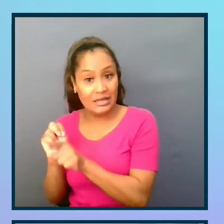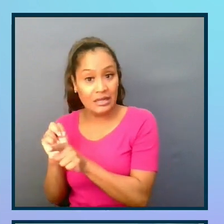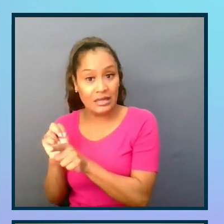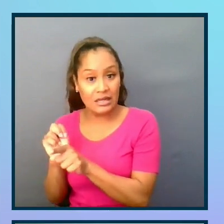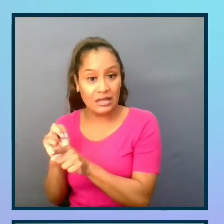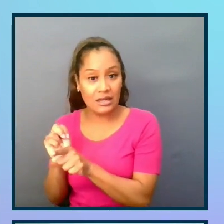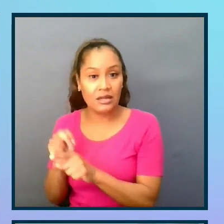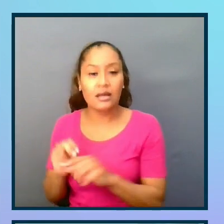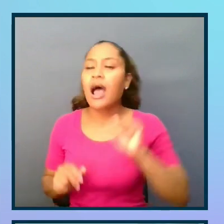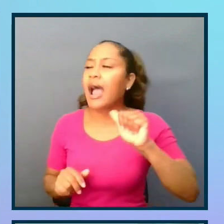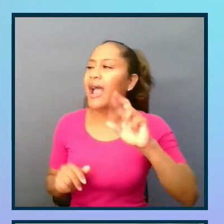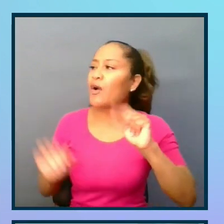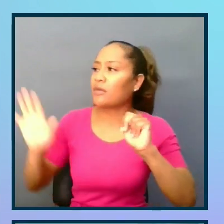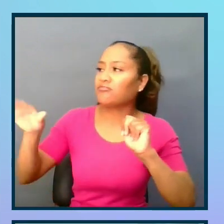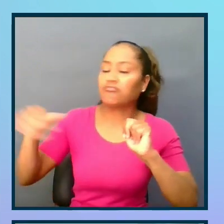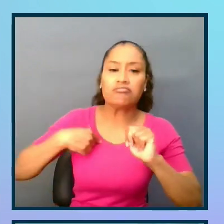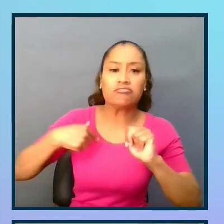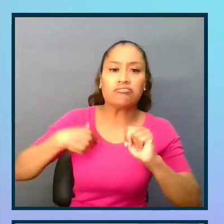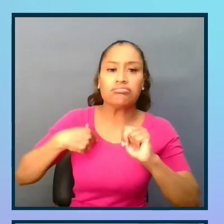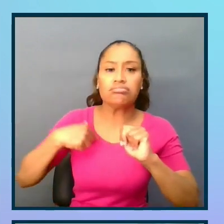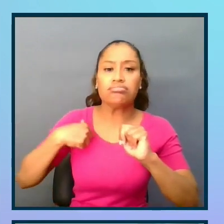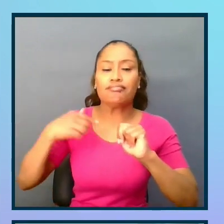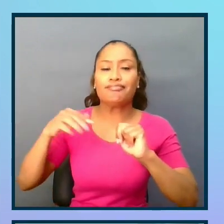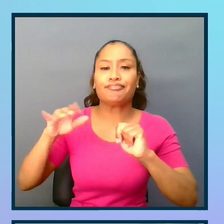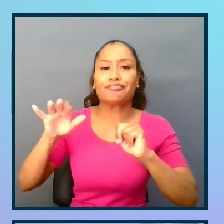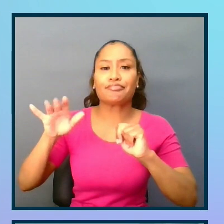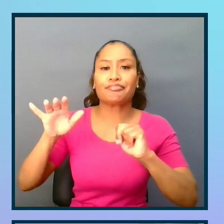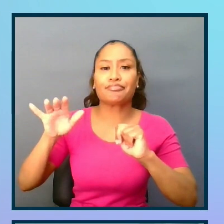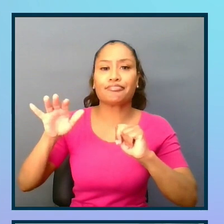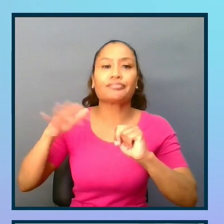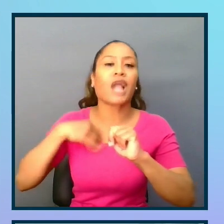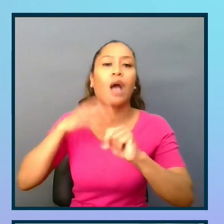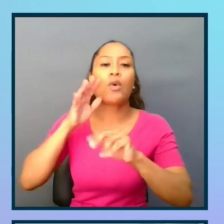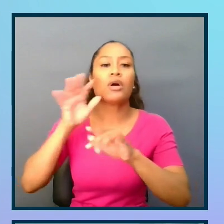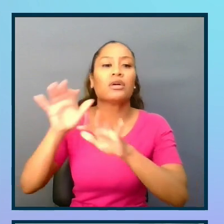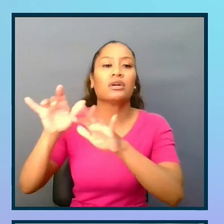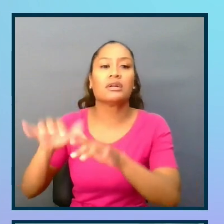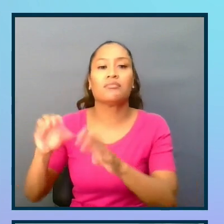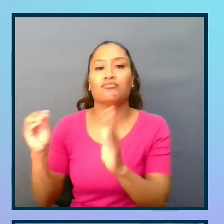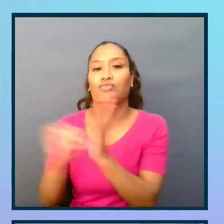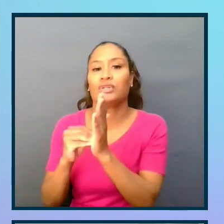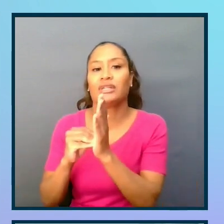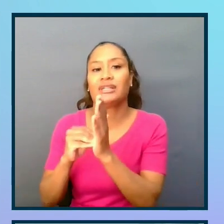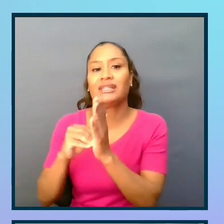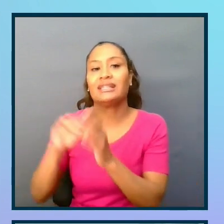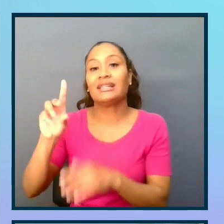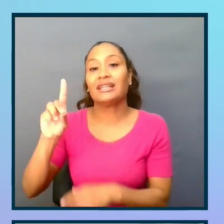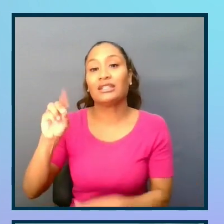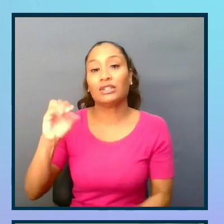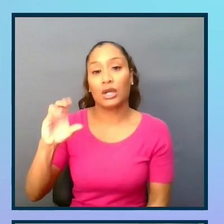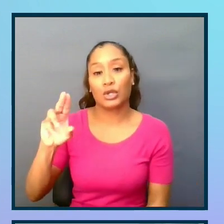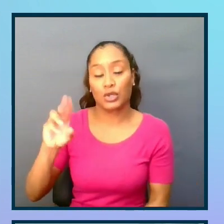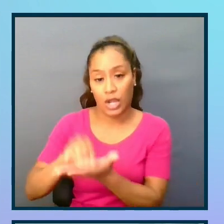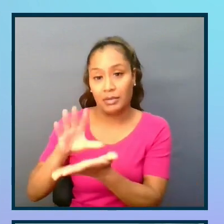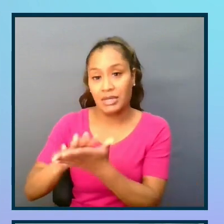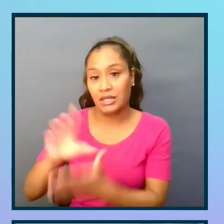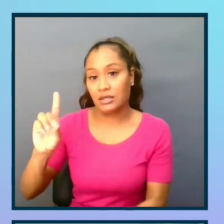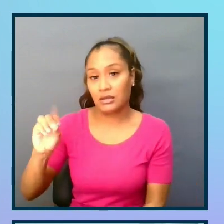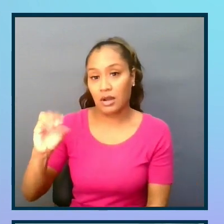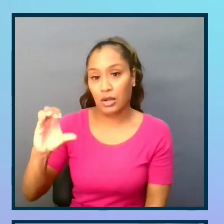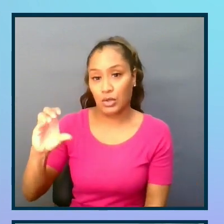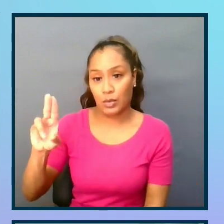Yeah, I'll go ahead and put it into the I'll drop it inside the documentation field inside of here, and when we're all done, we'll get a chance